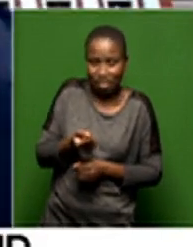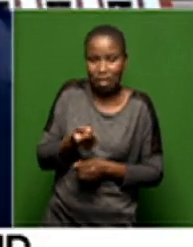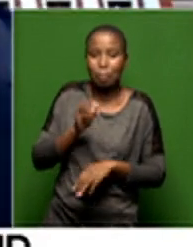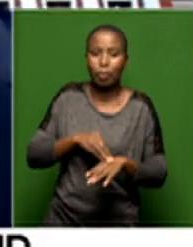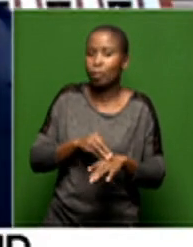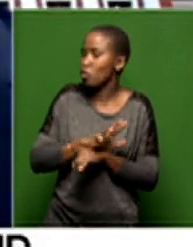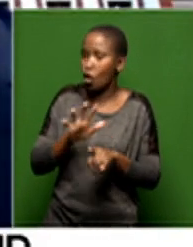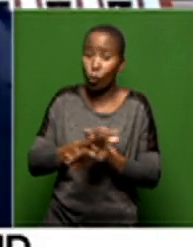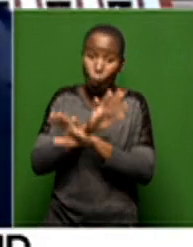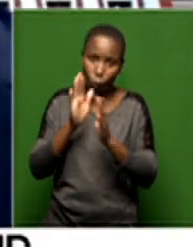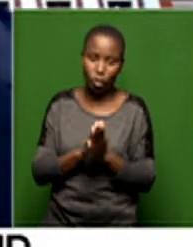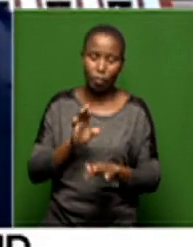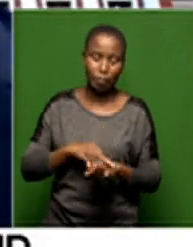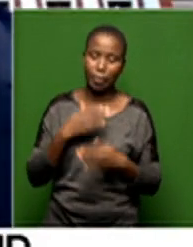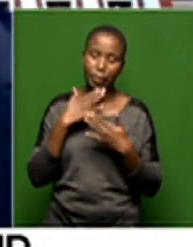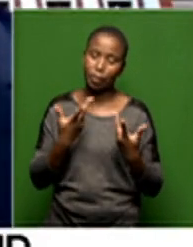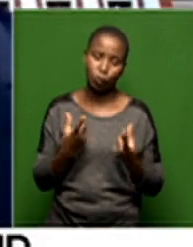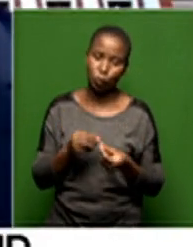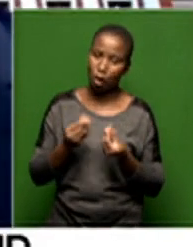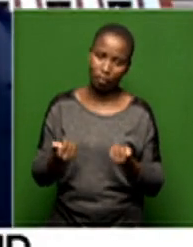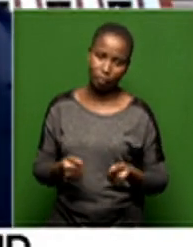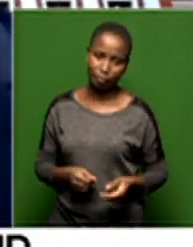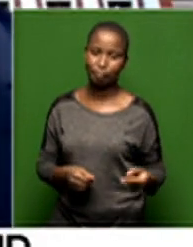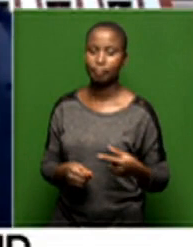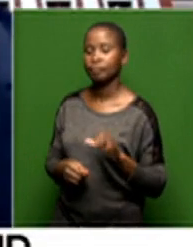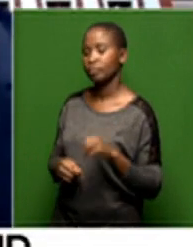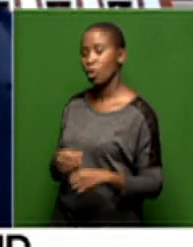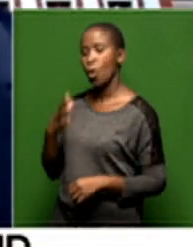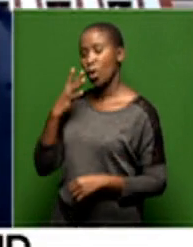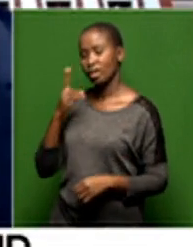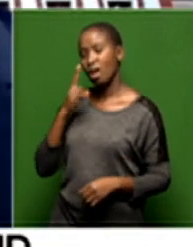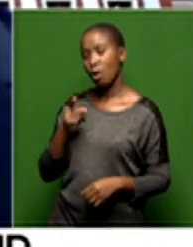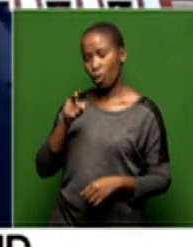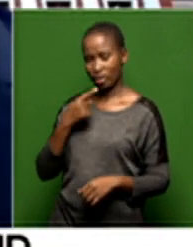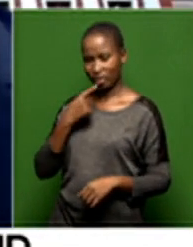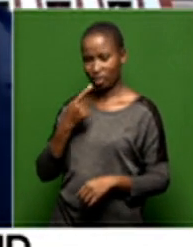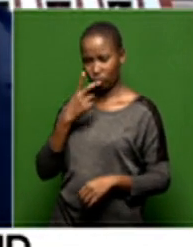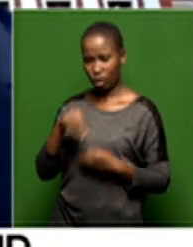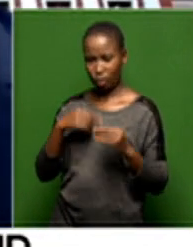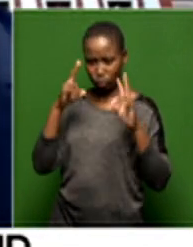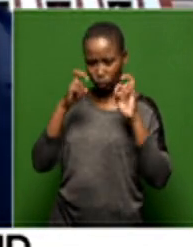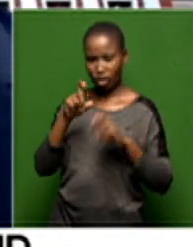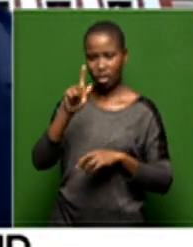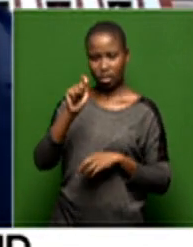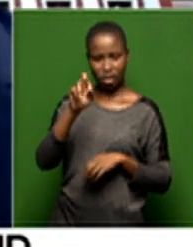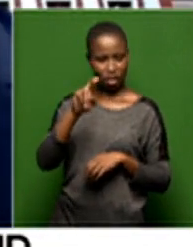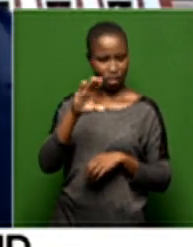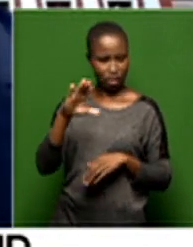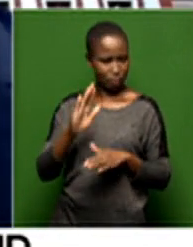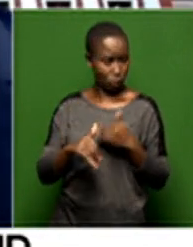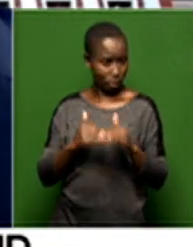mean, if we look at something exactly what you're saying, and I mean, let's look at the TRC process, for instance, and we look